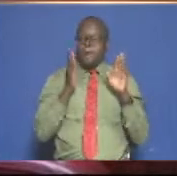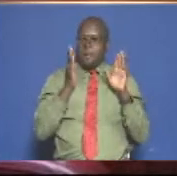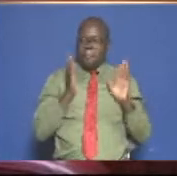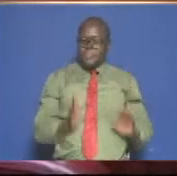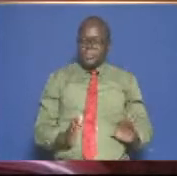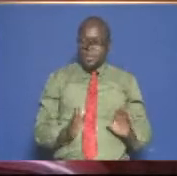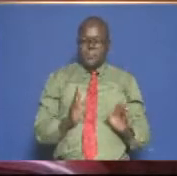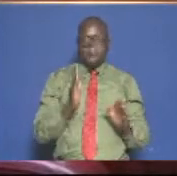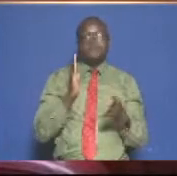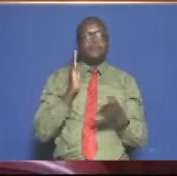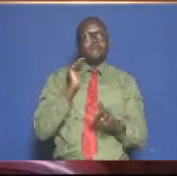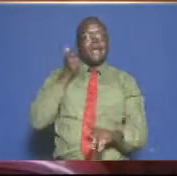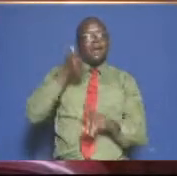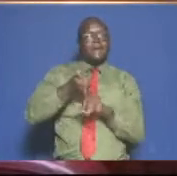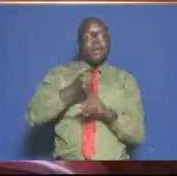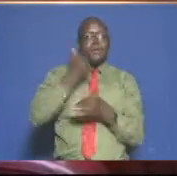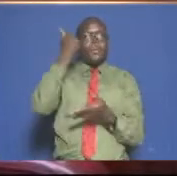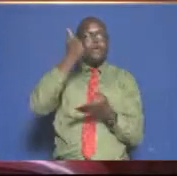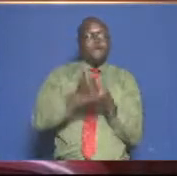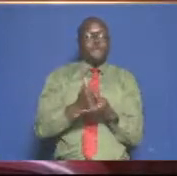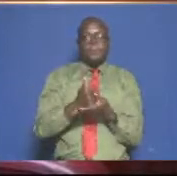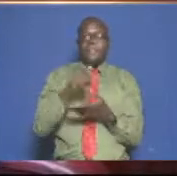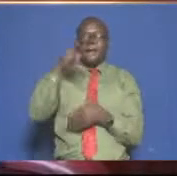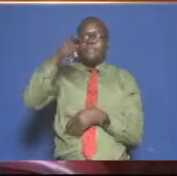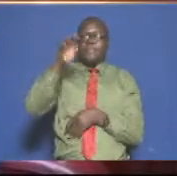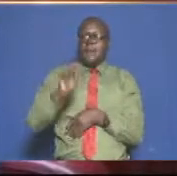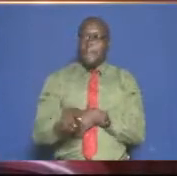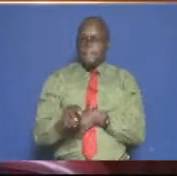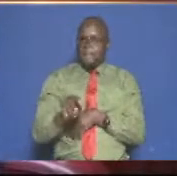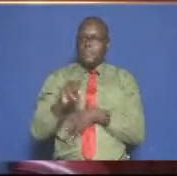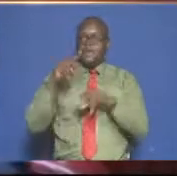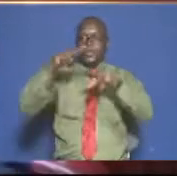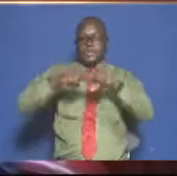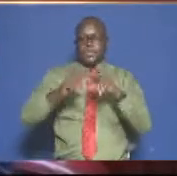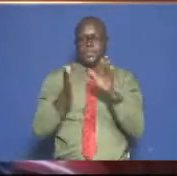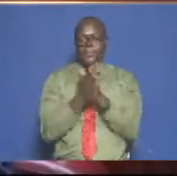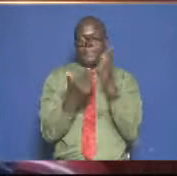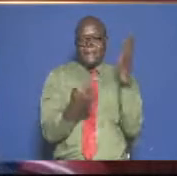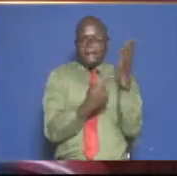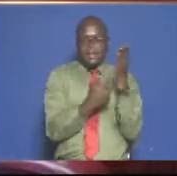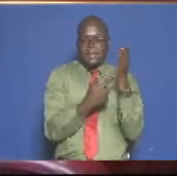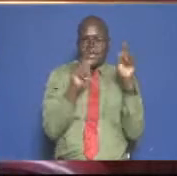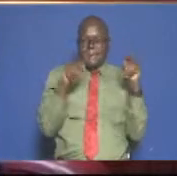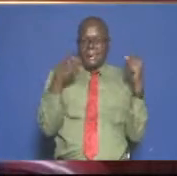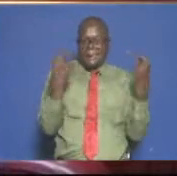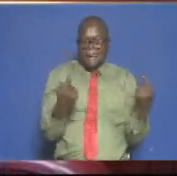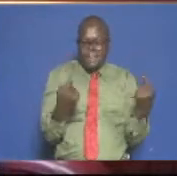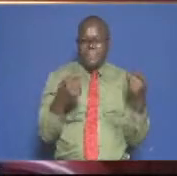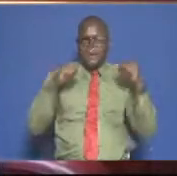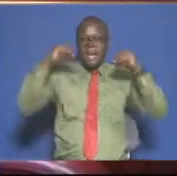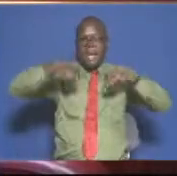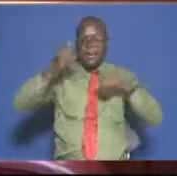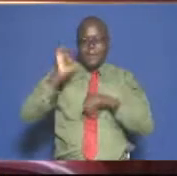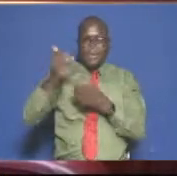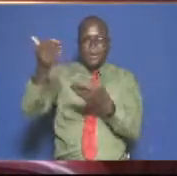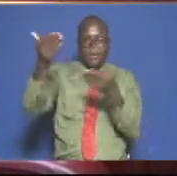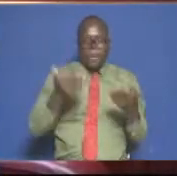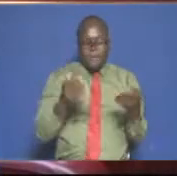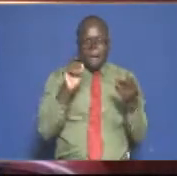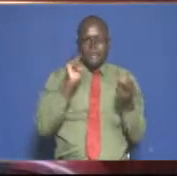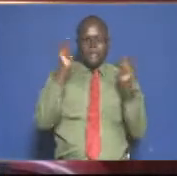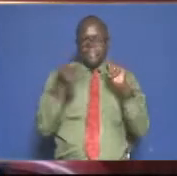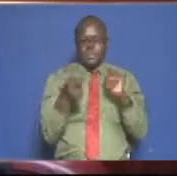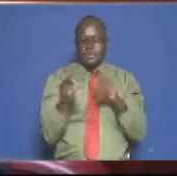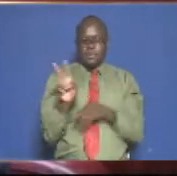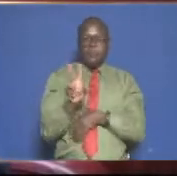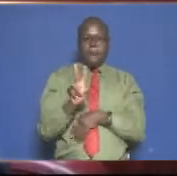of the Prime Minister. We sat with Jakoyo in the Prime Minister's office with the technical team, and we agreed that we bring amendments, the two